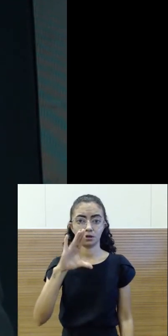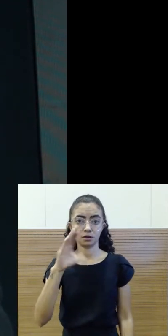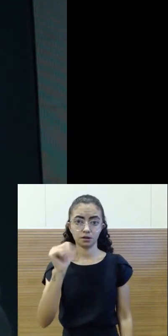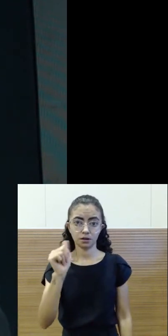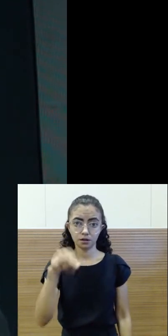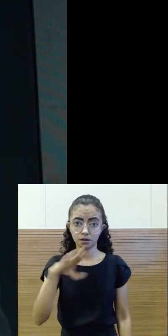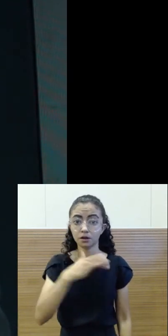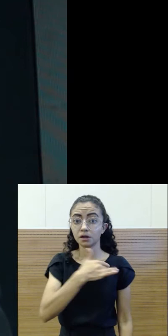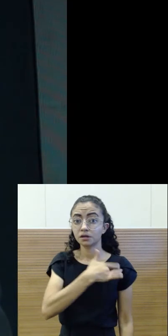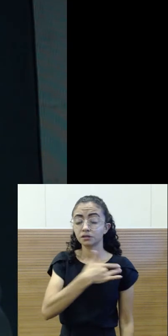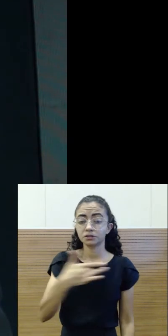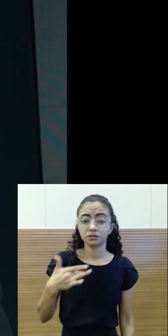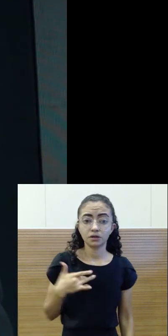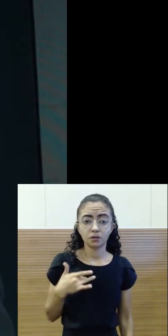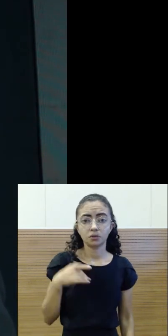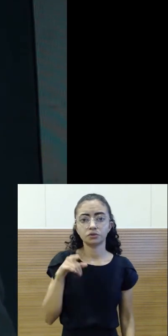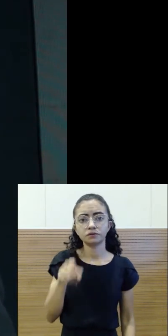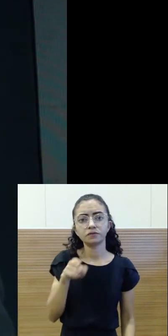and he will talk about